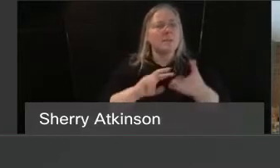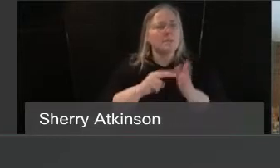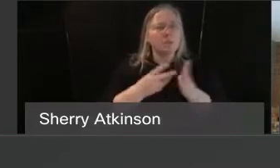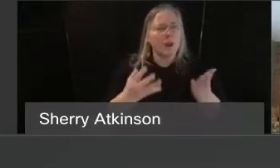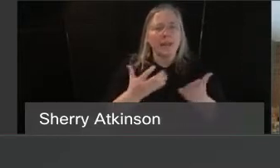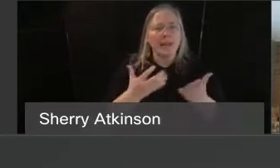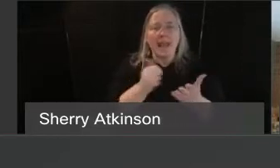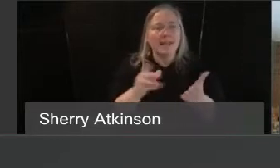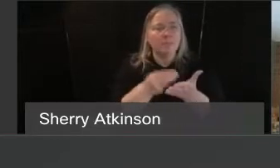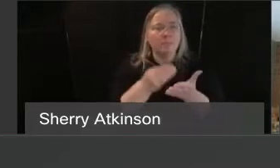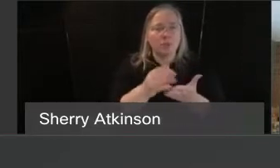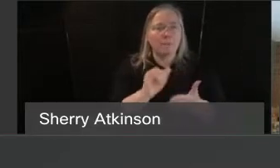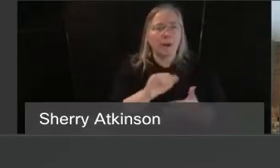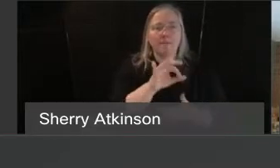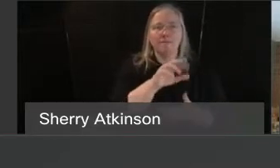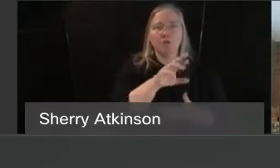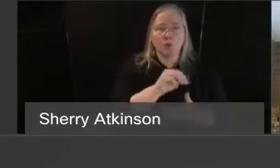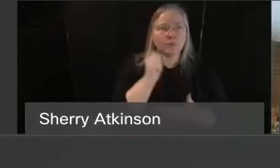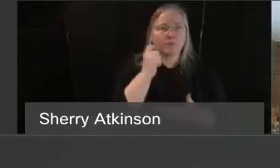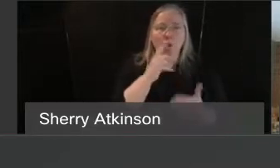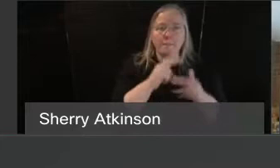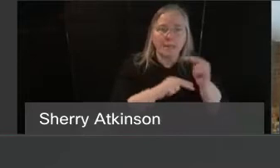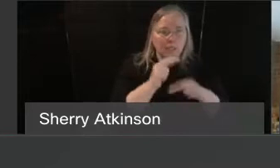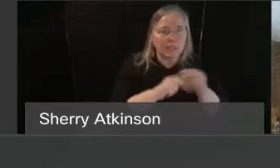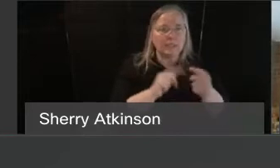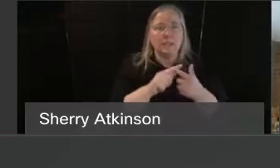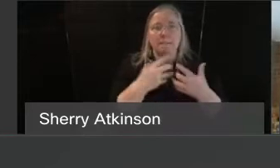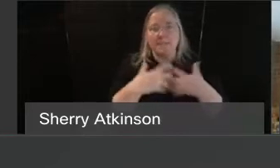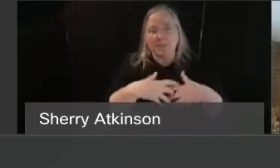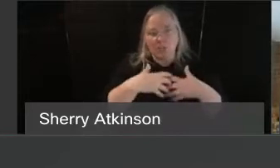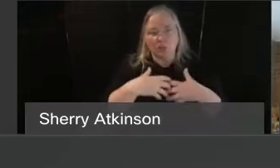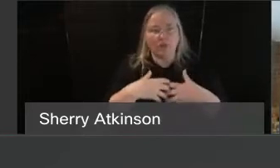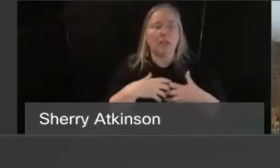purchases by firms for buildings, machinery,